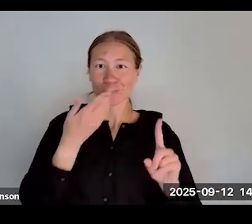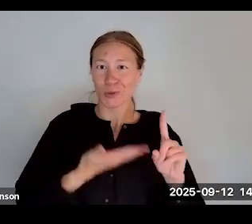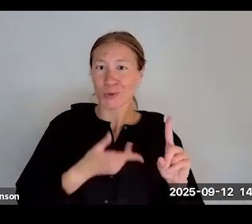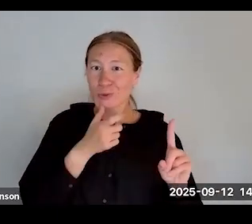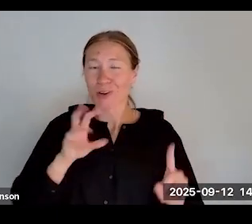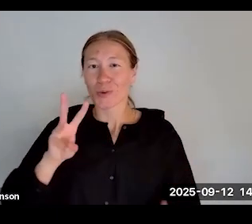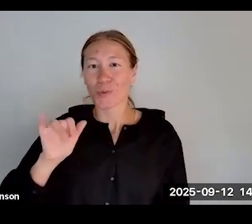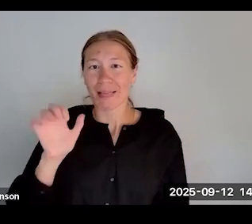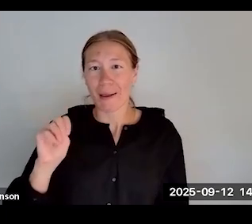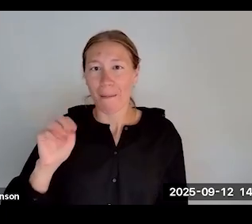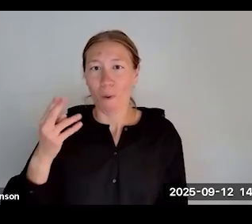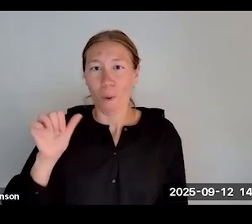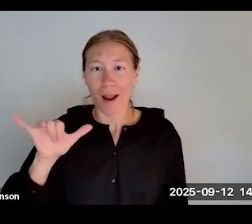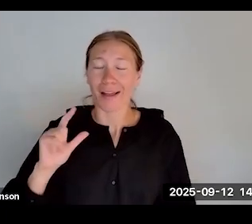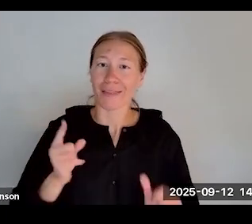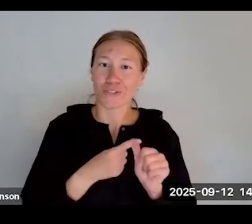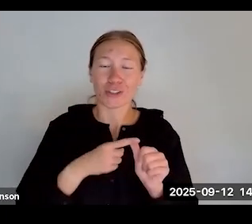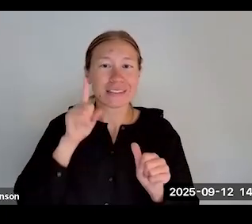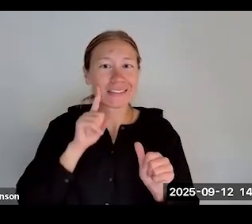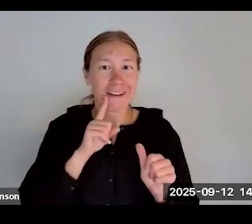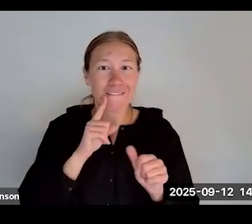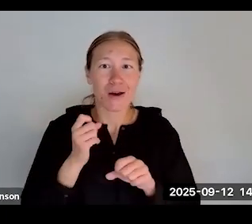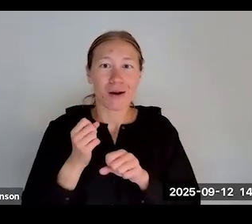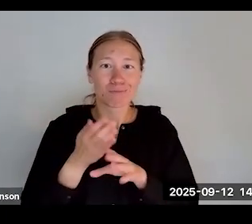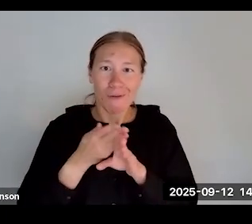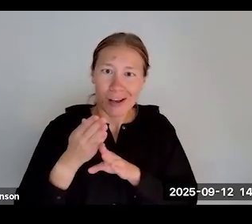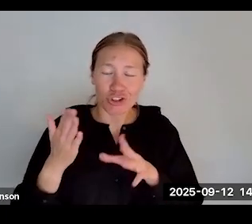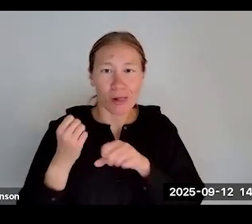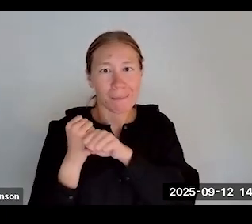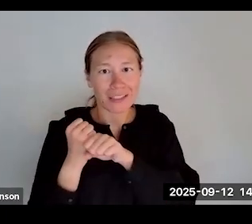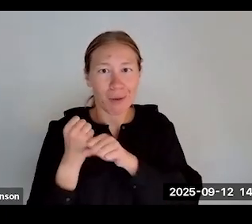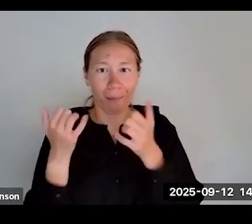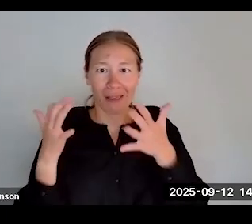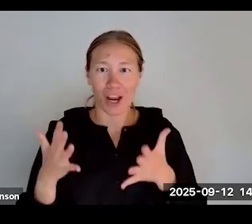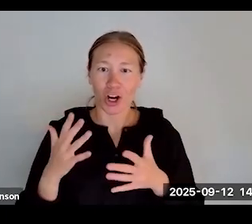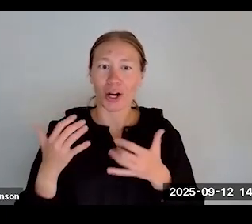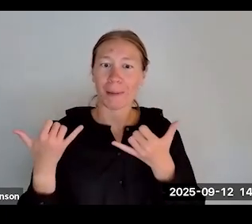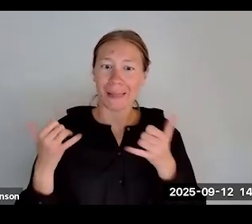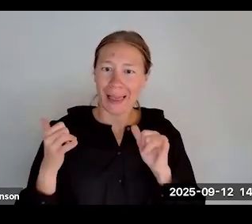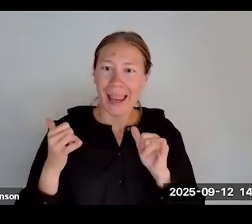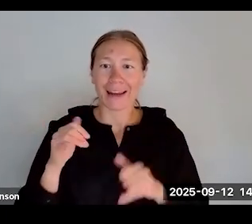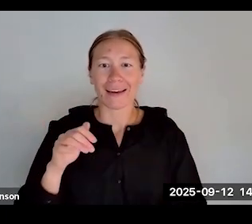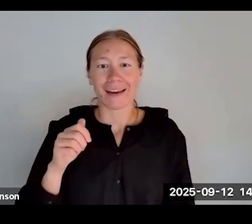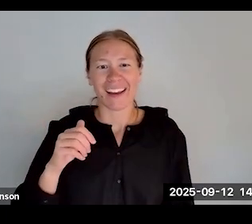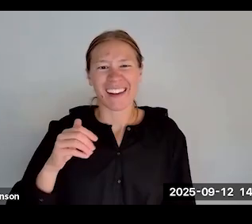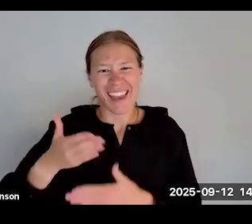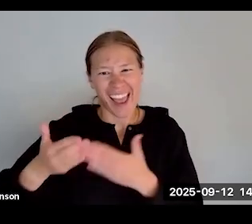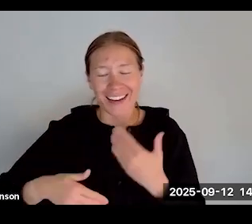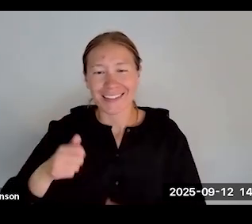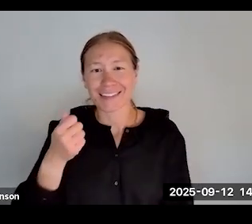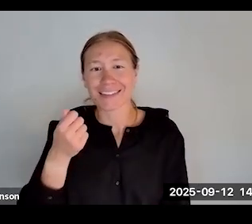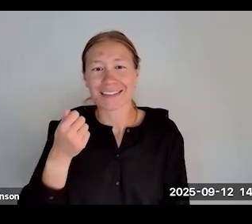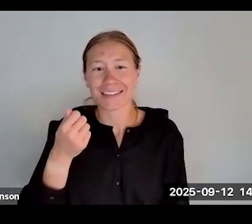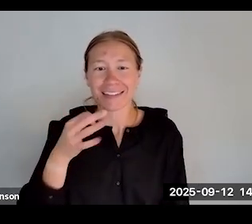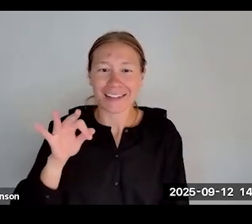deaf professional baseball players. He played in the late 1800s and was a very talented outfielder and base runner.